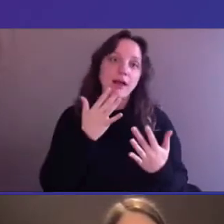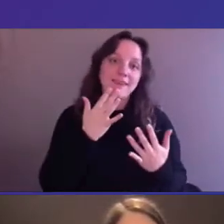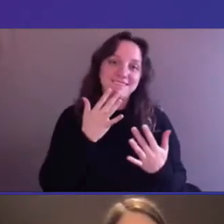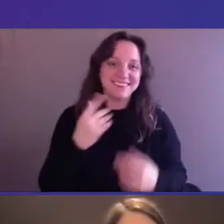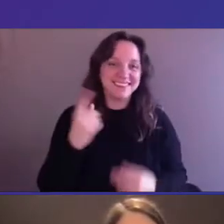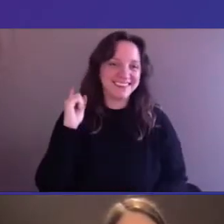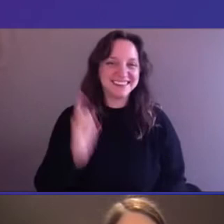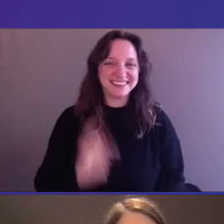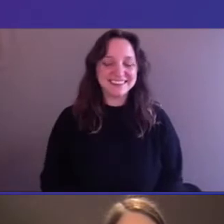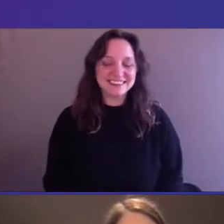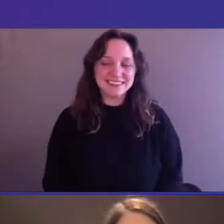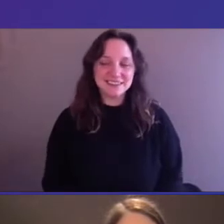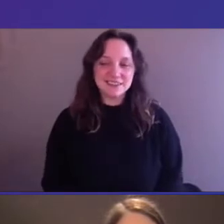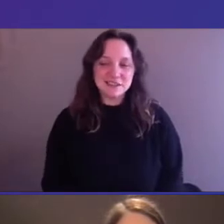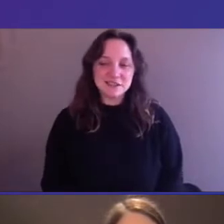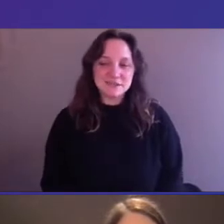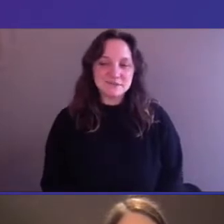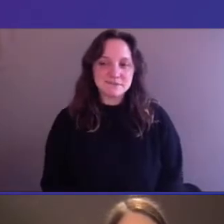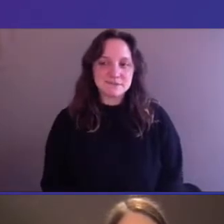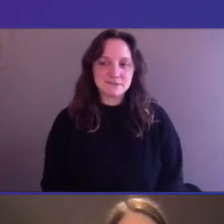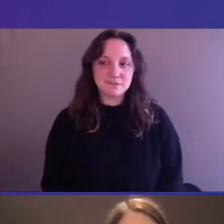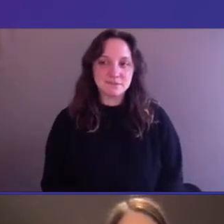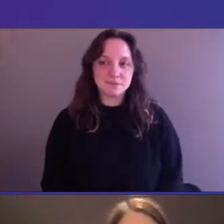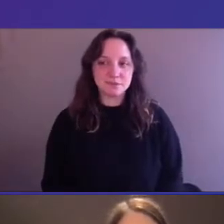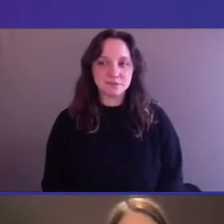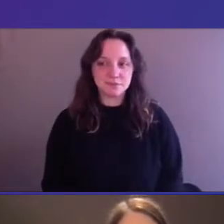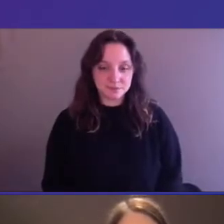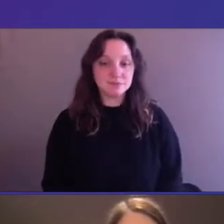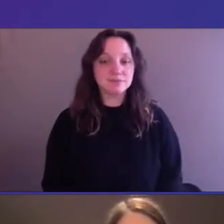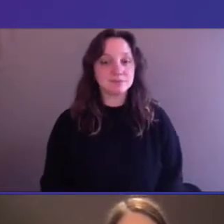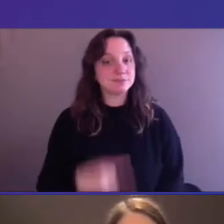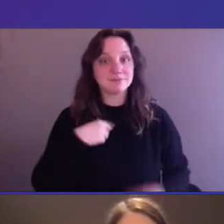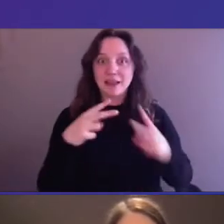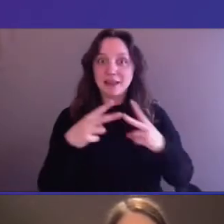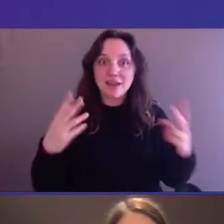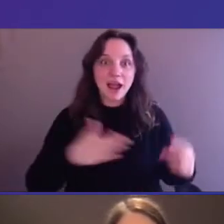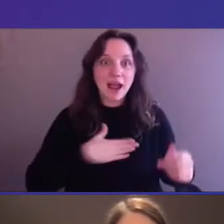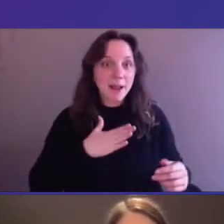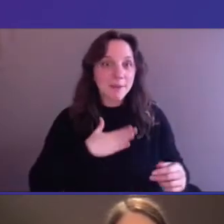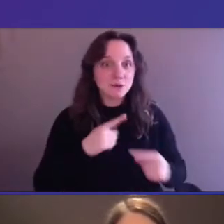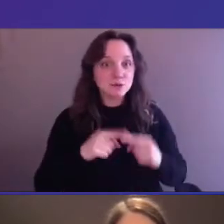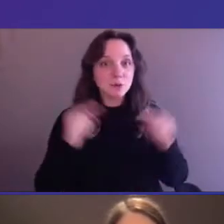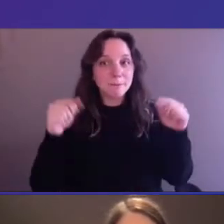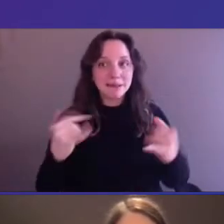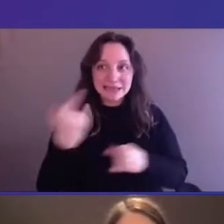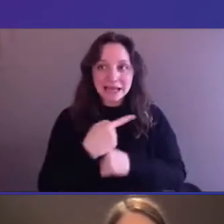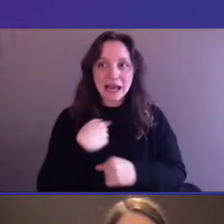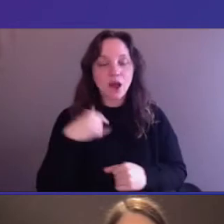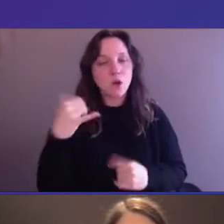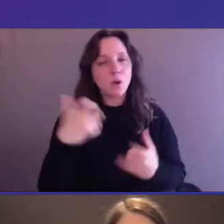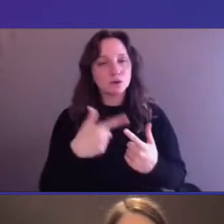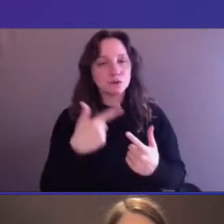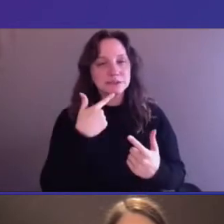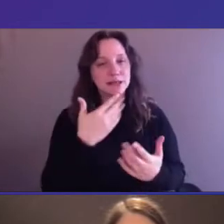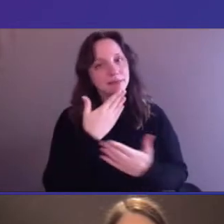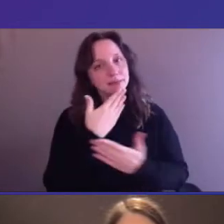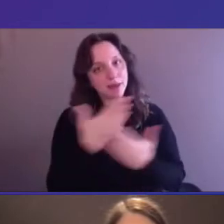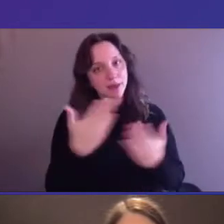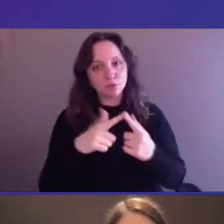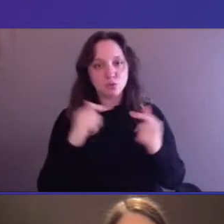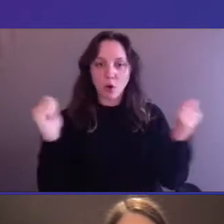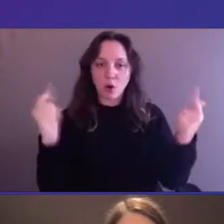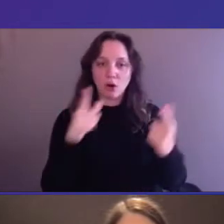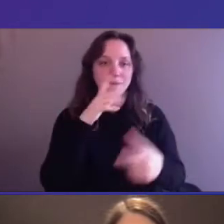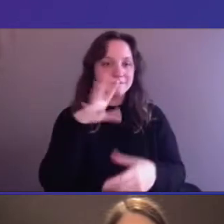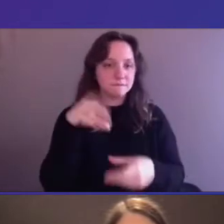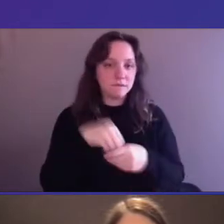and back. And I'm very happy to be here. And I just want to say briefly that I thank everyone involved in